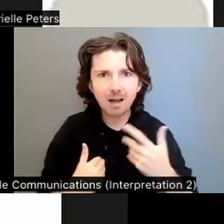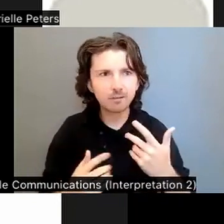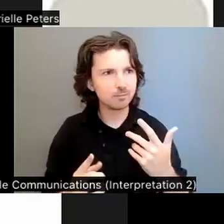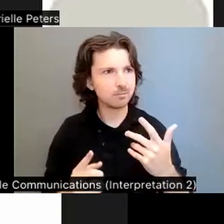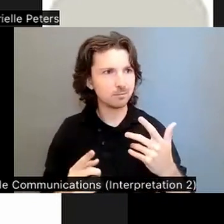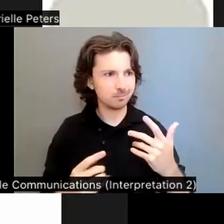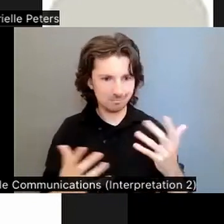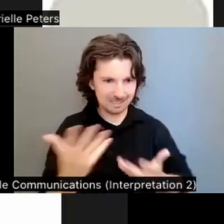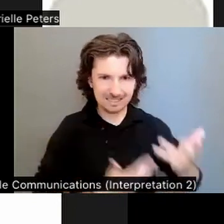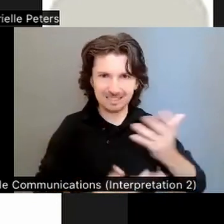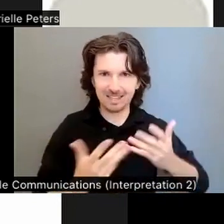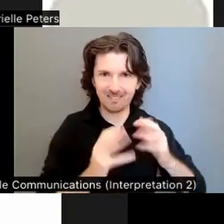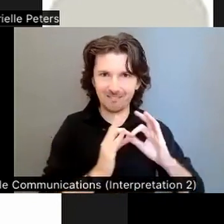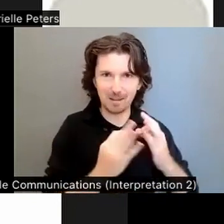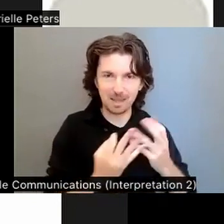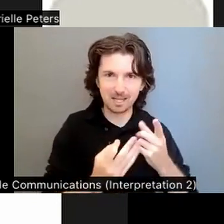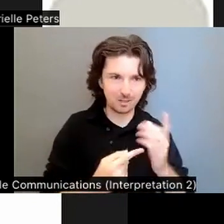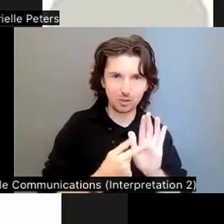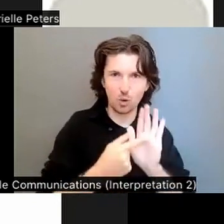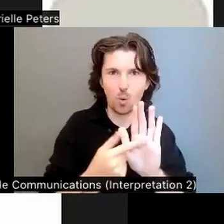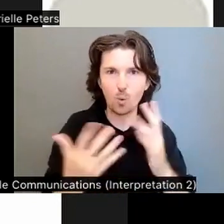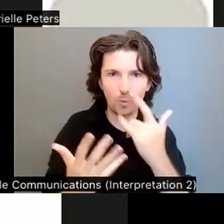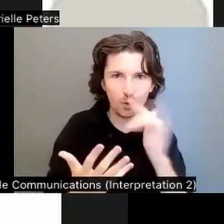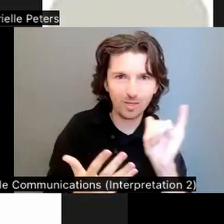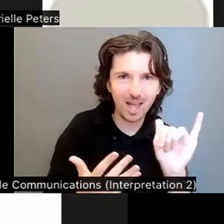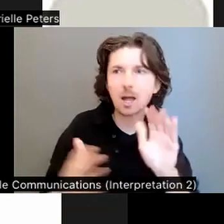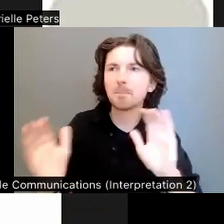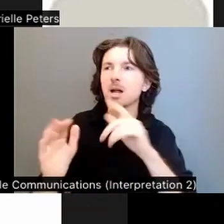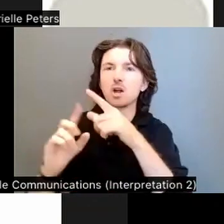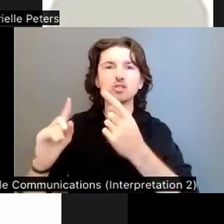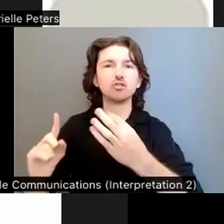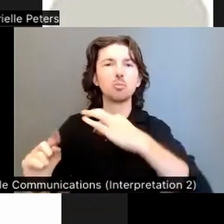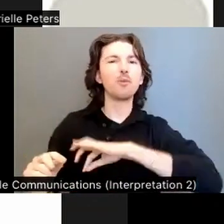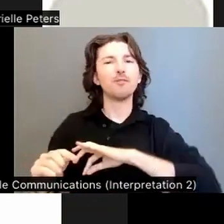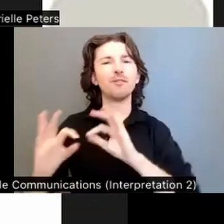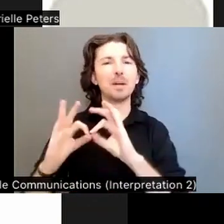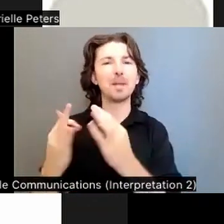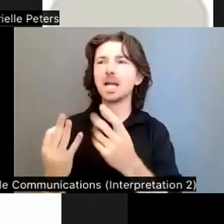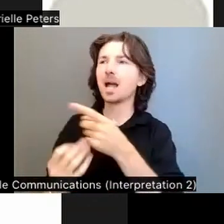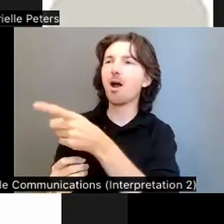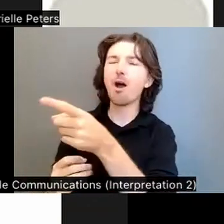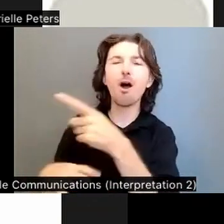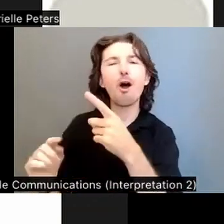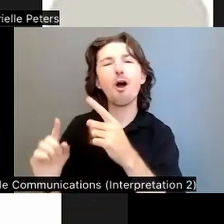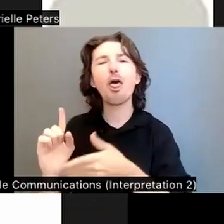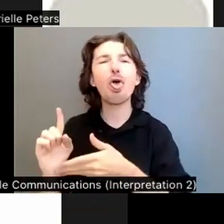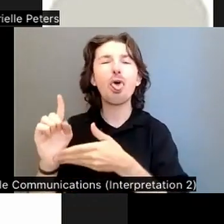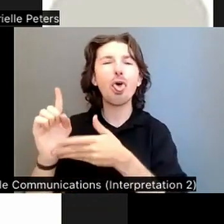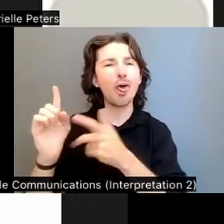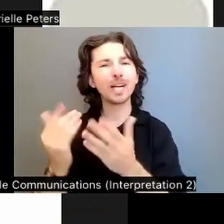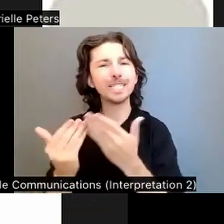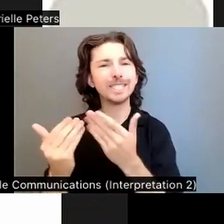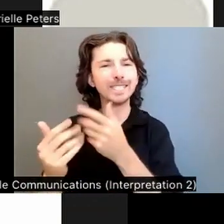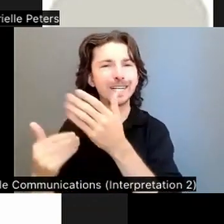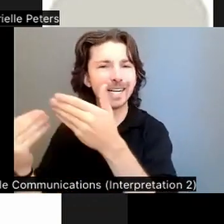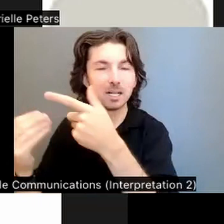some people their thinking. My question that I had posed was, what role does